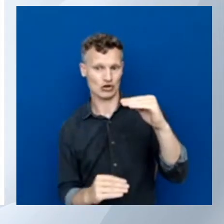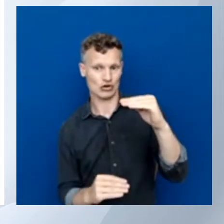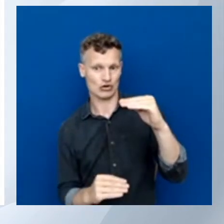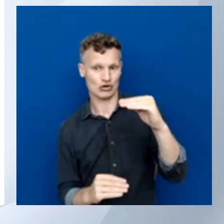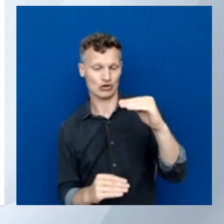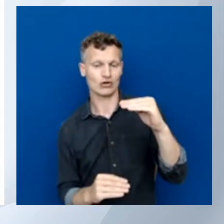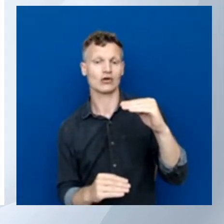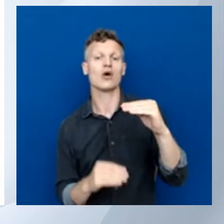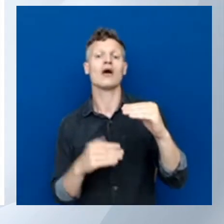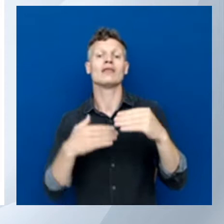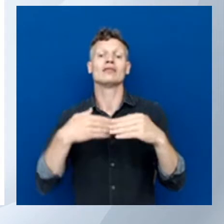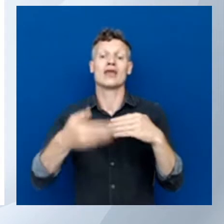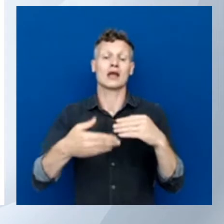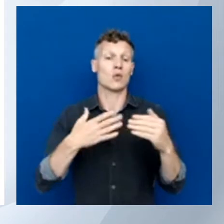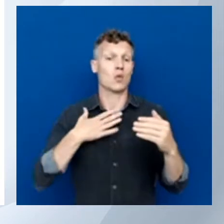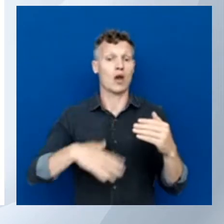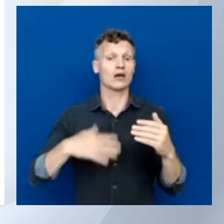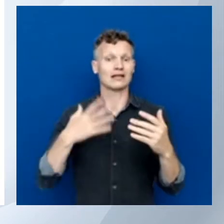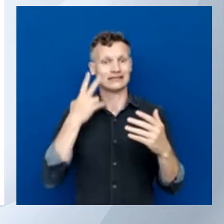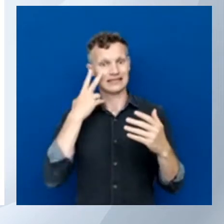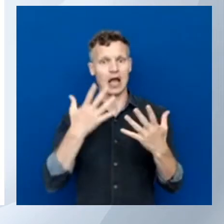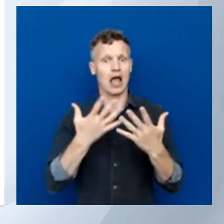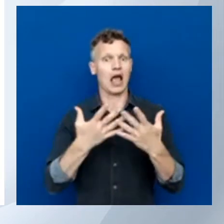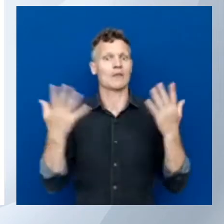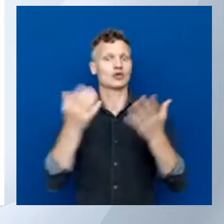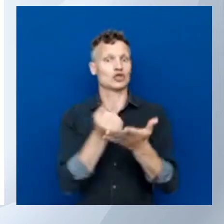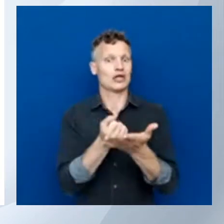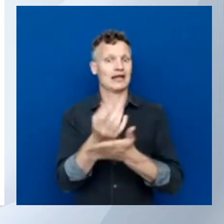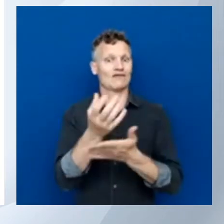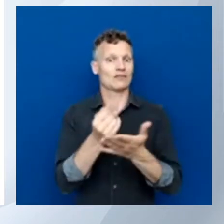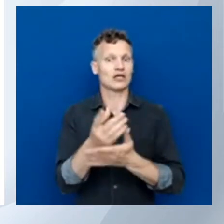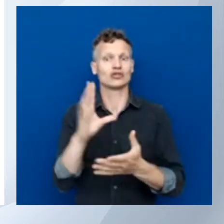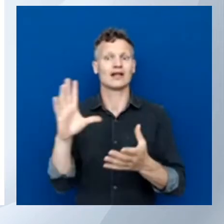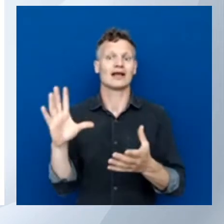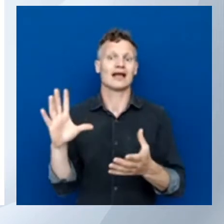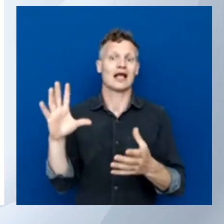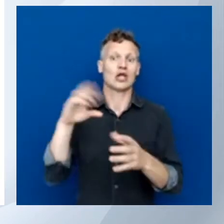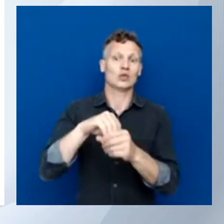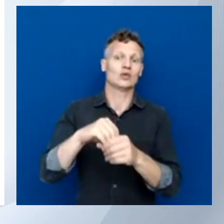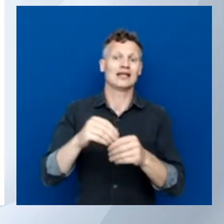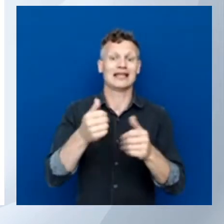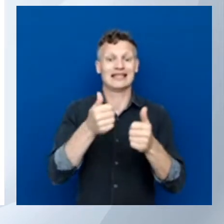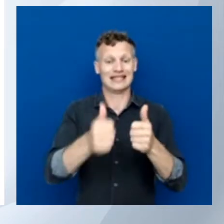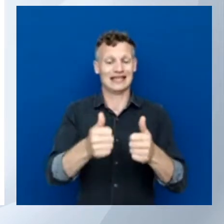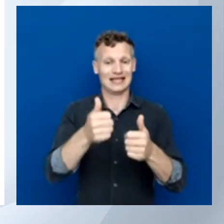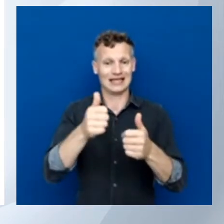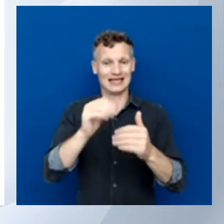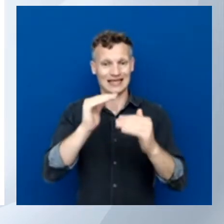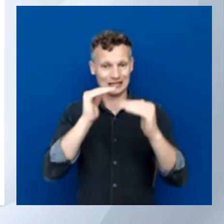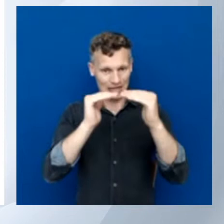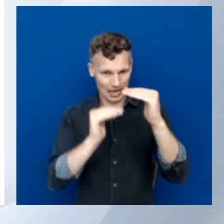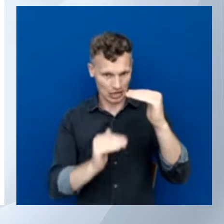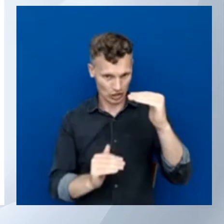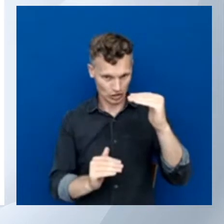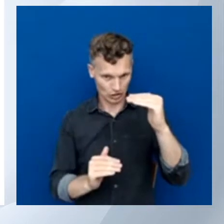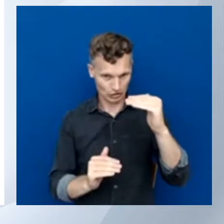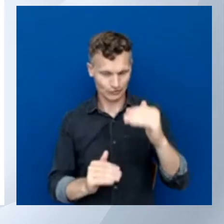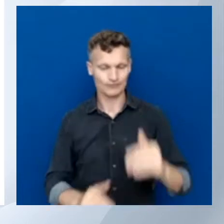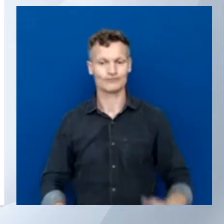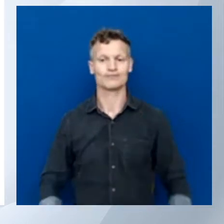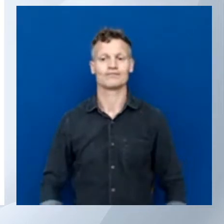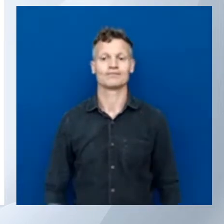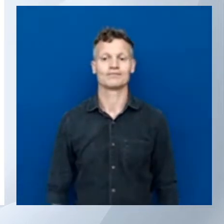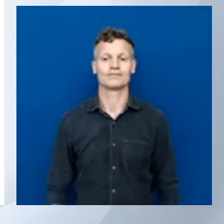much information of an input word is included in each layer. So a very important word will have a lot